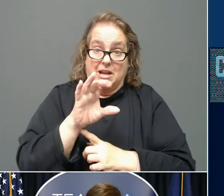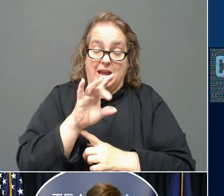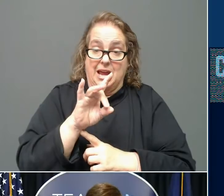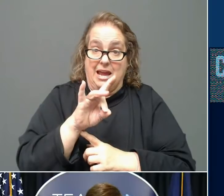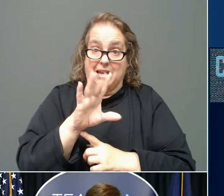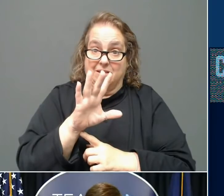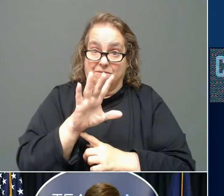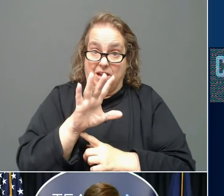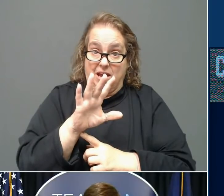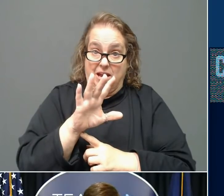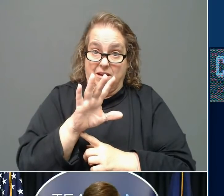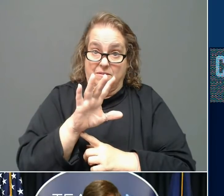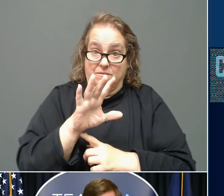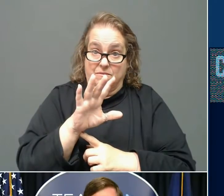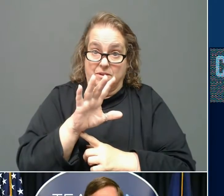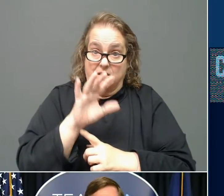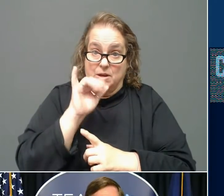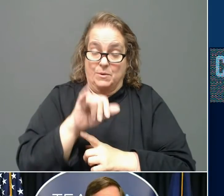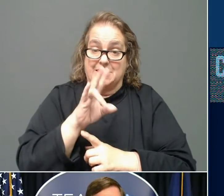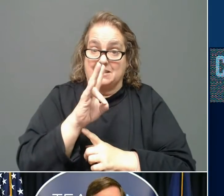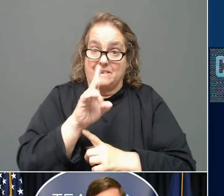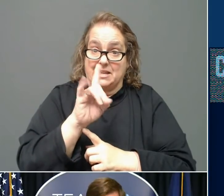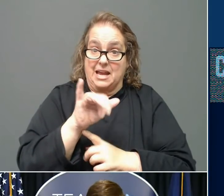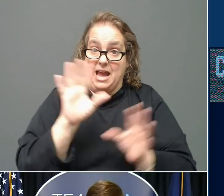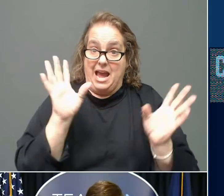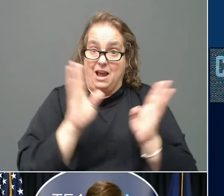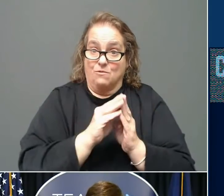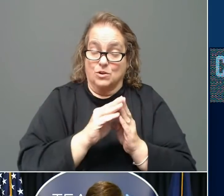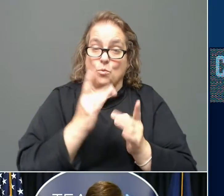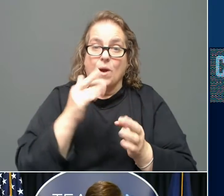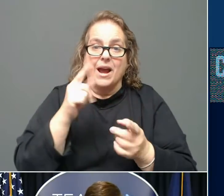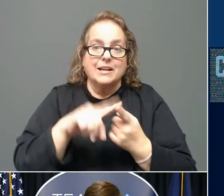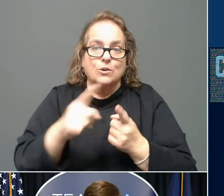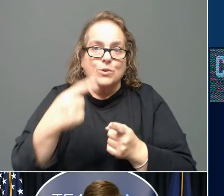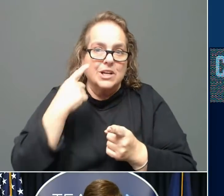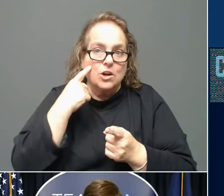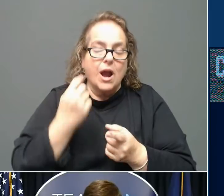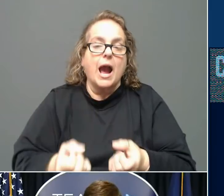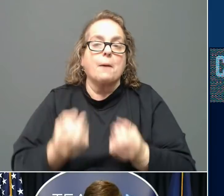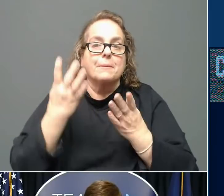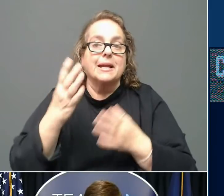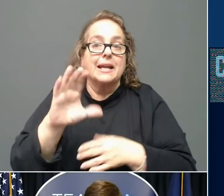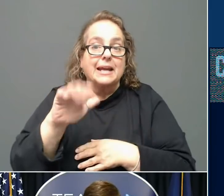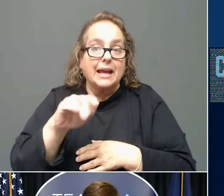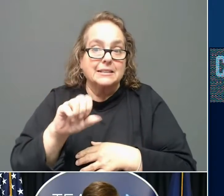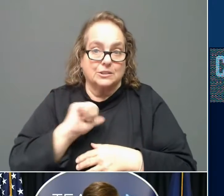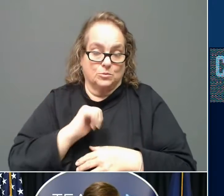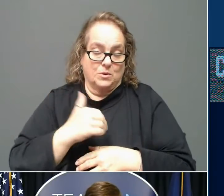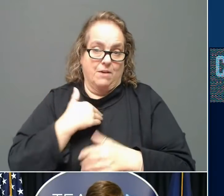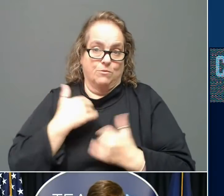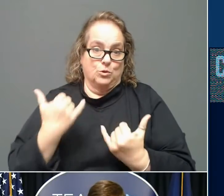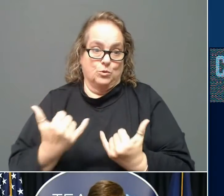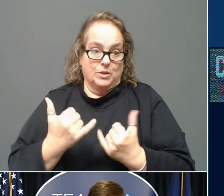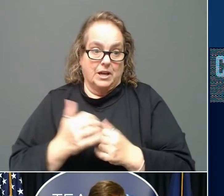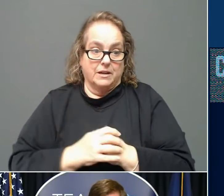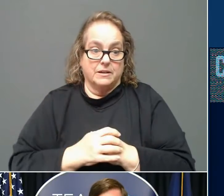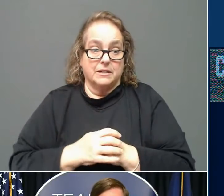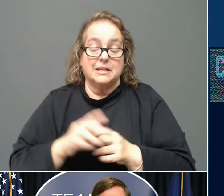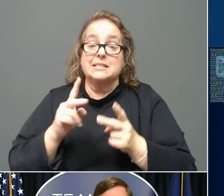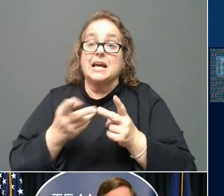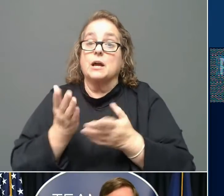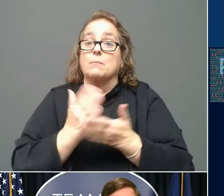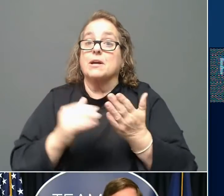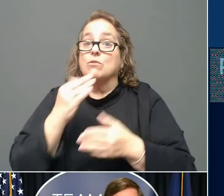3,985. That was a 7-day average. Wait until you hear the number of cases we have today. Second piece of good news is